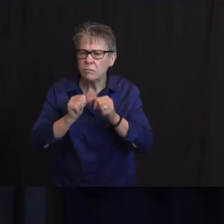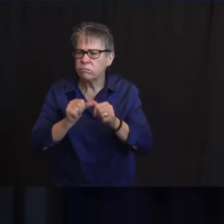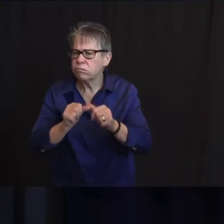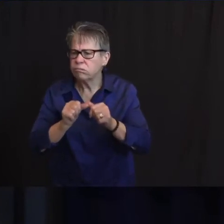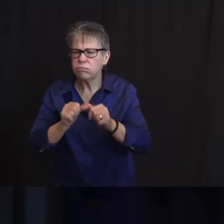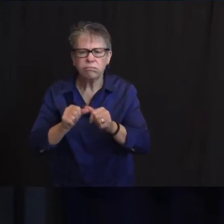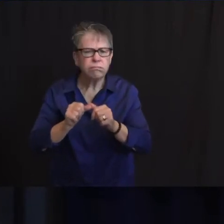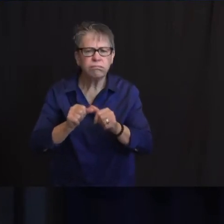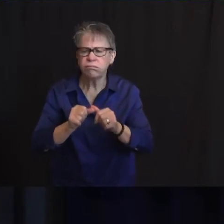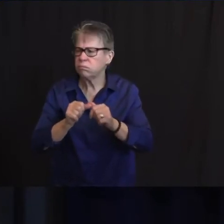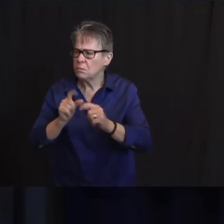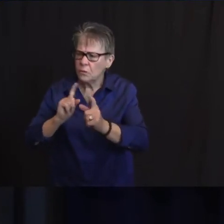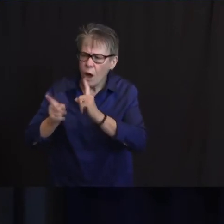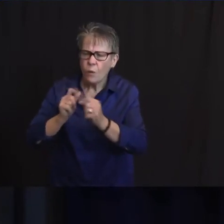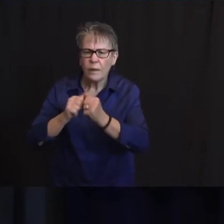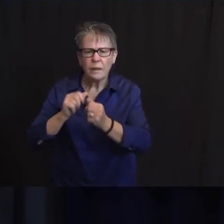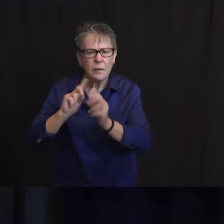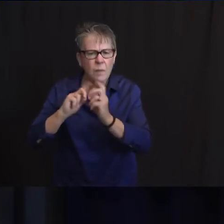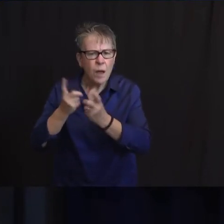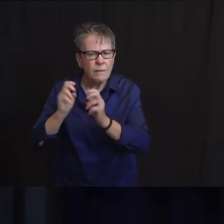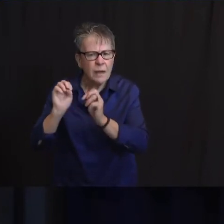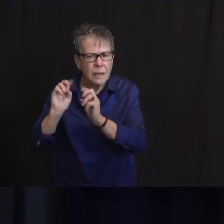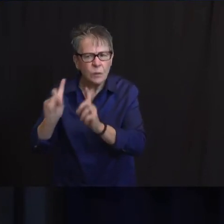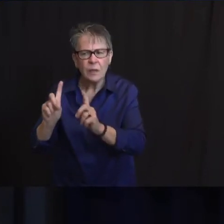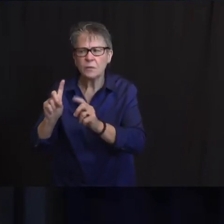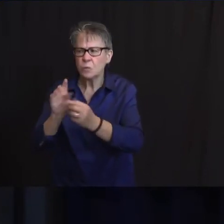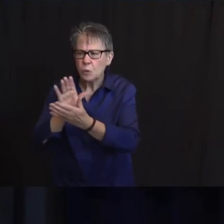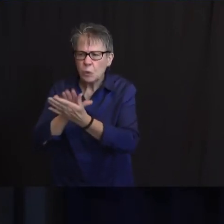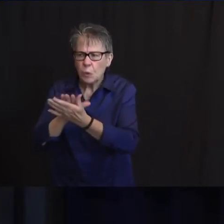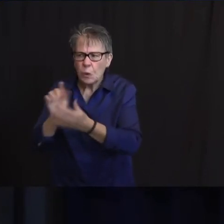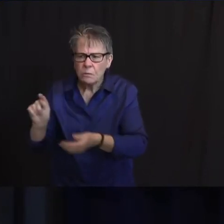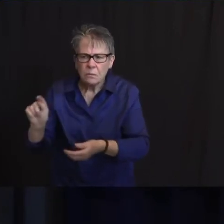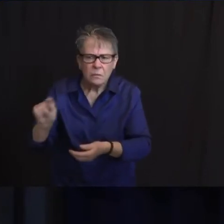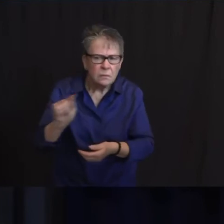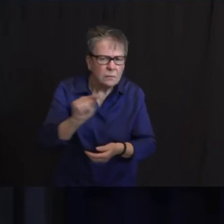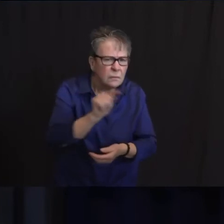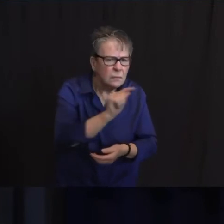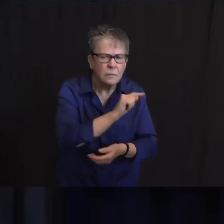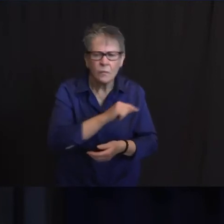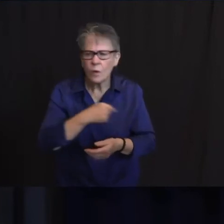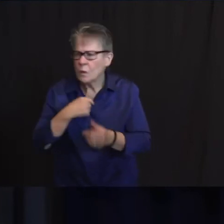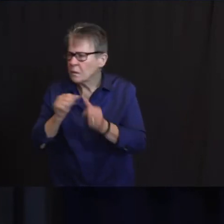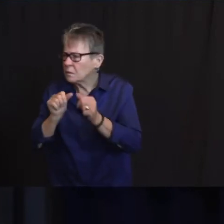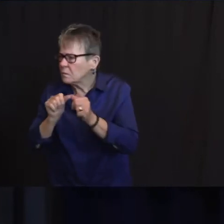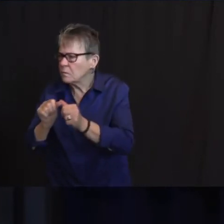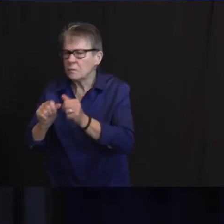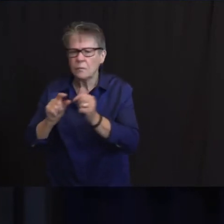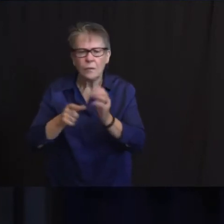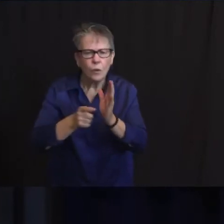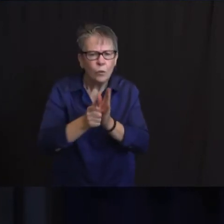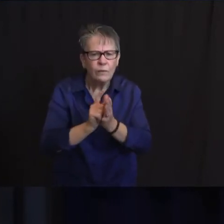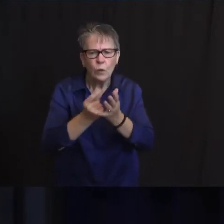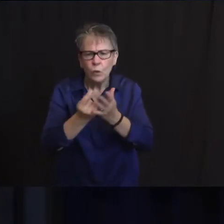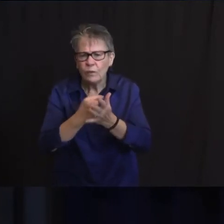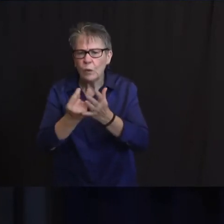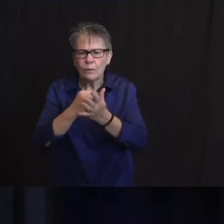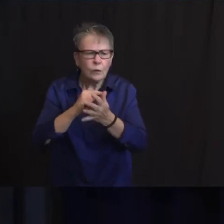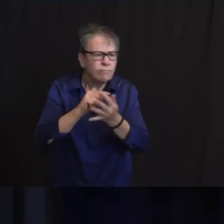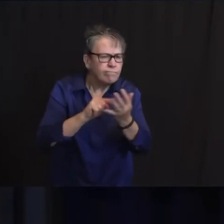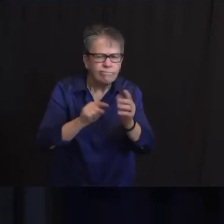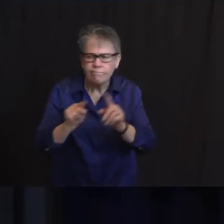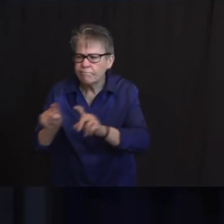the Department of Education to review the results and what's going on regionally.